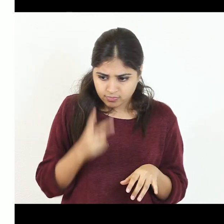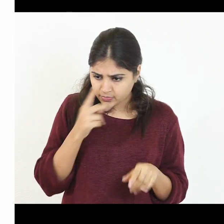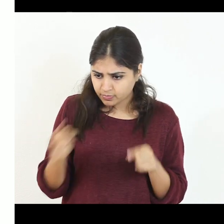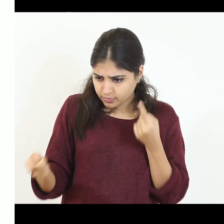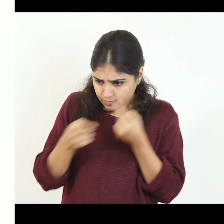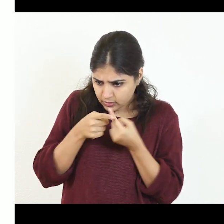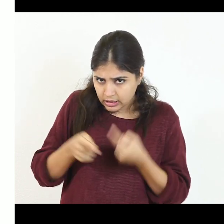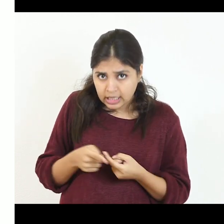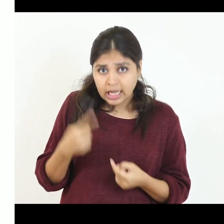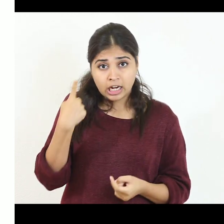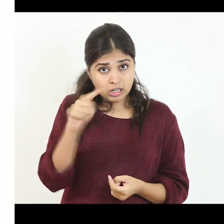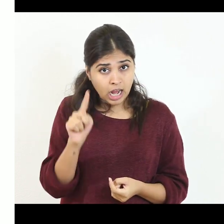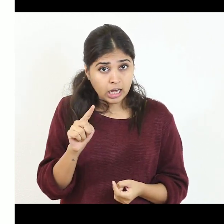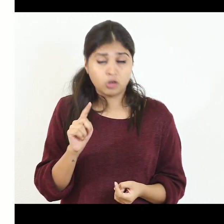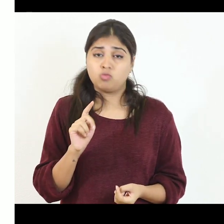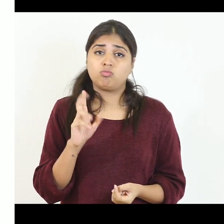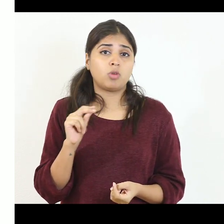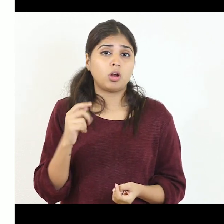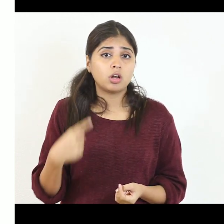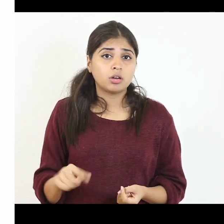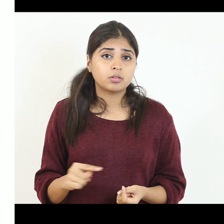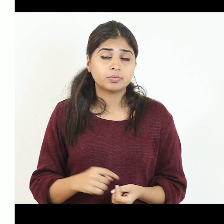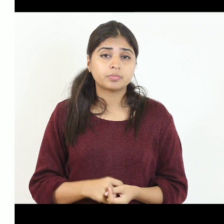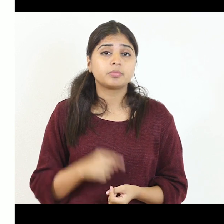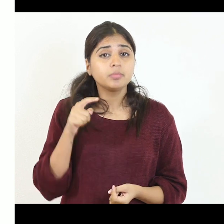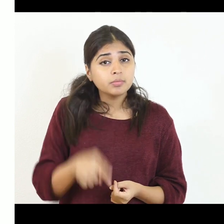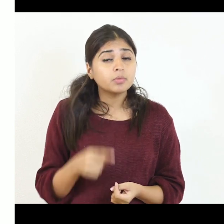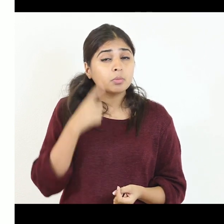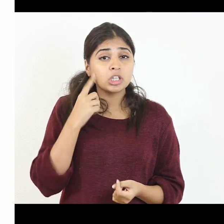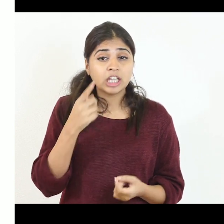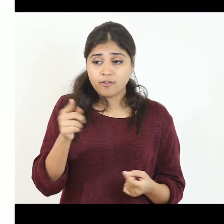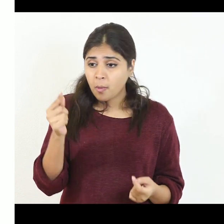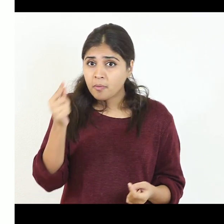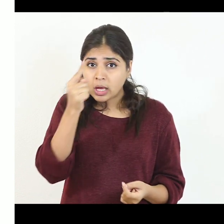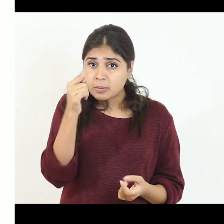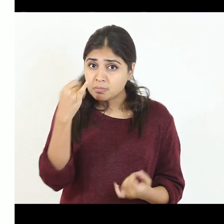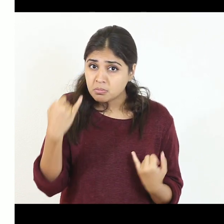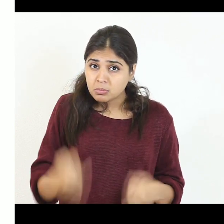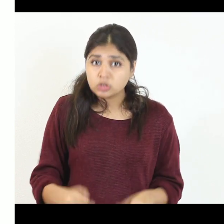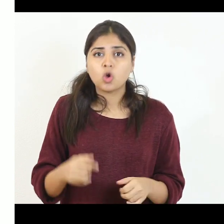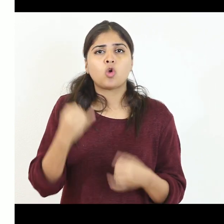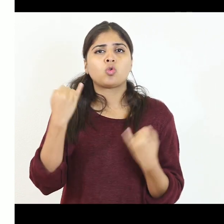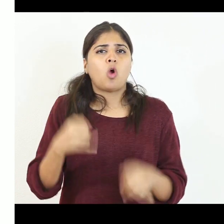can lead to wrong information and erroneous reports.